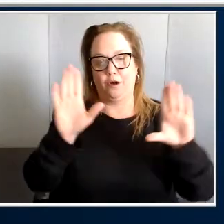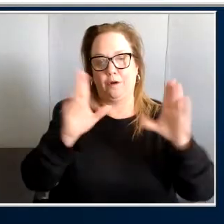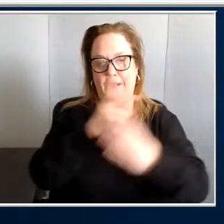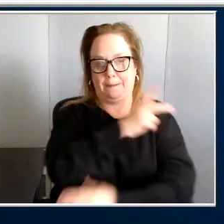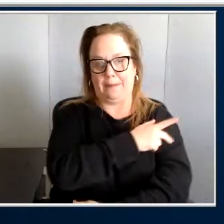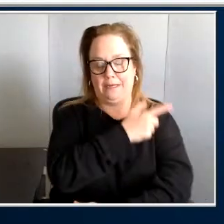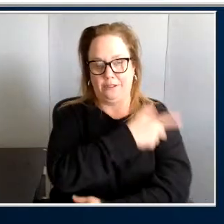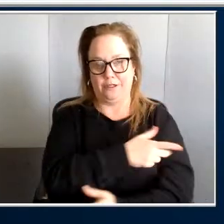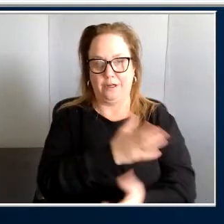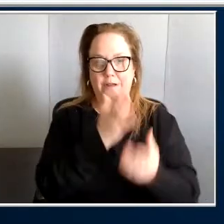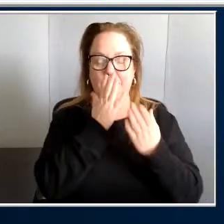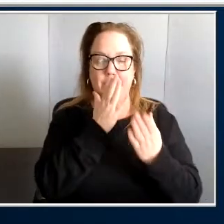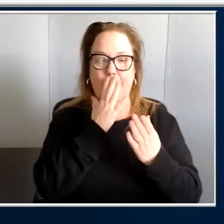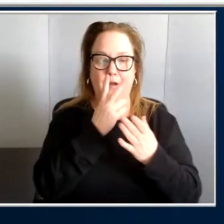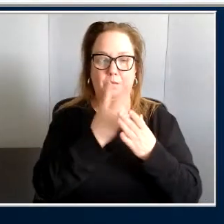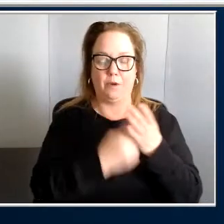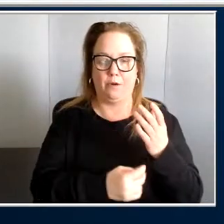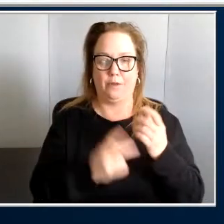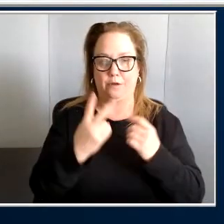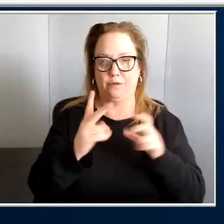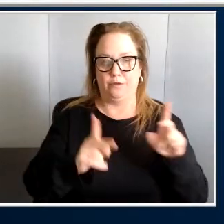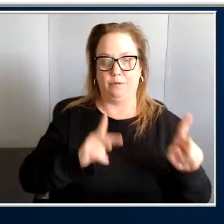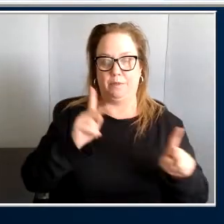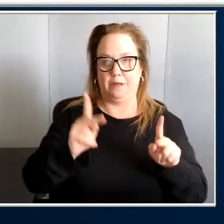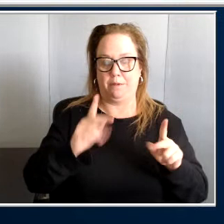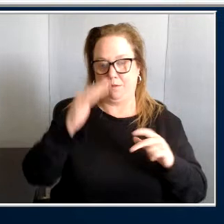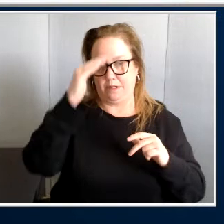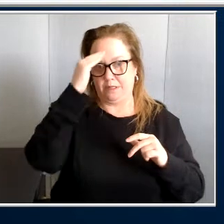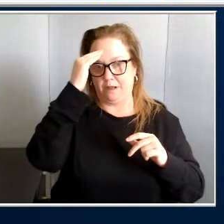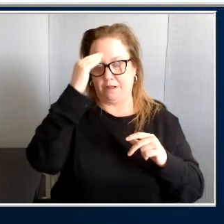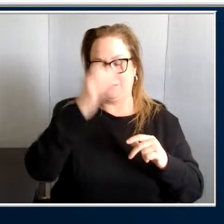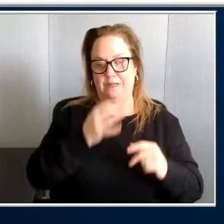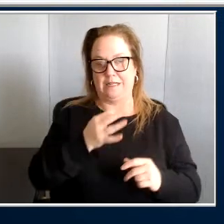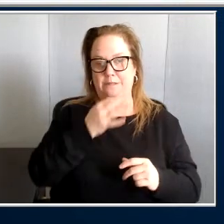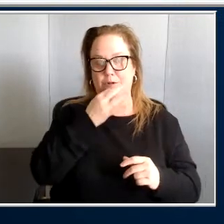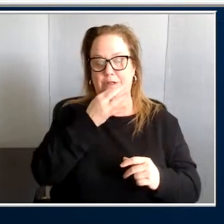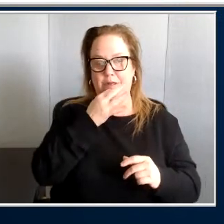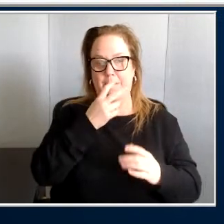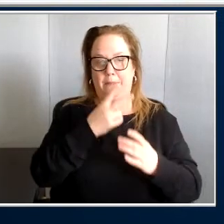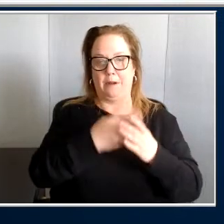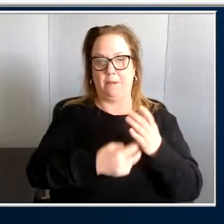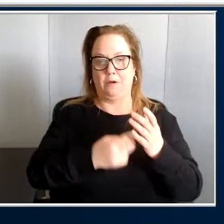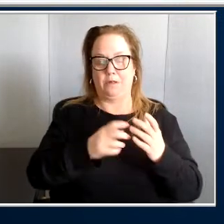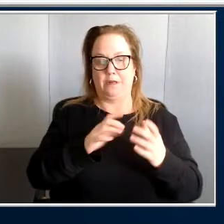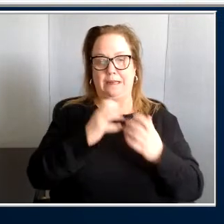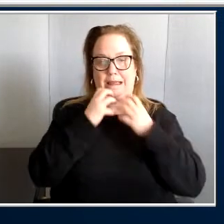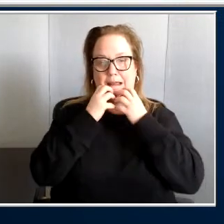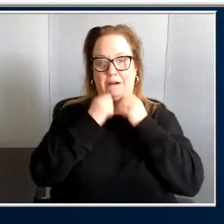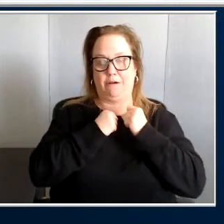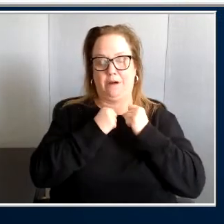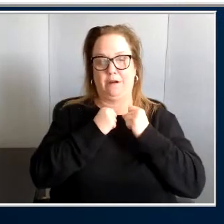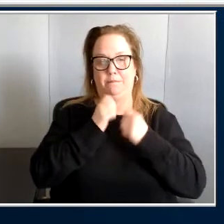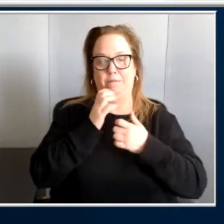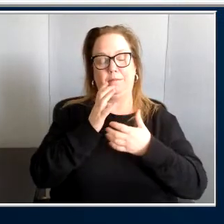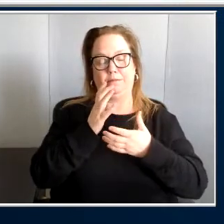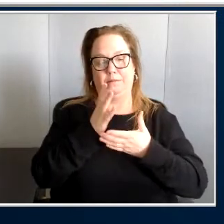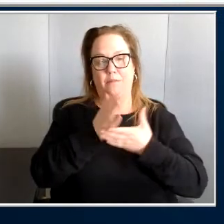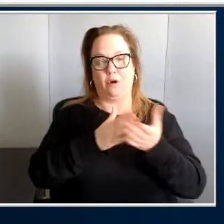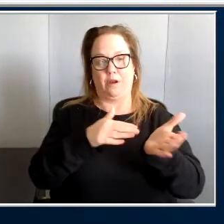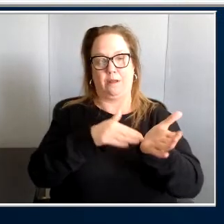thank you both, just two people with knowledge and expertise, but most important, part of the medical team caring for